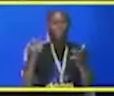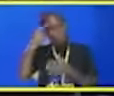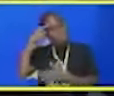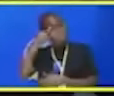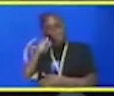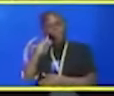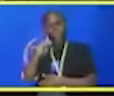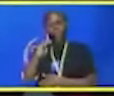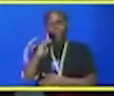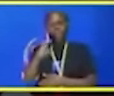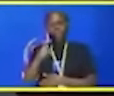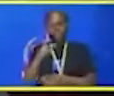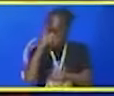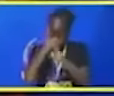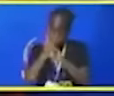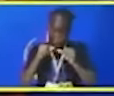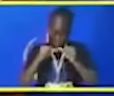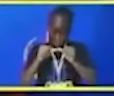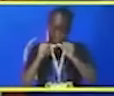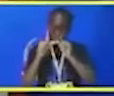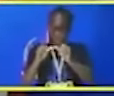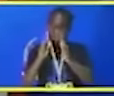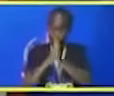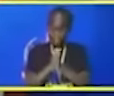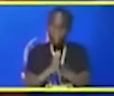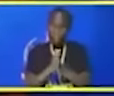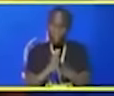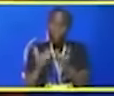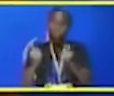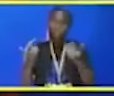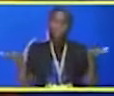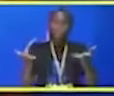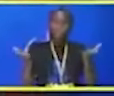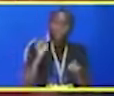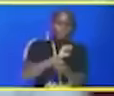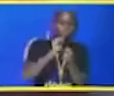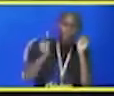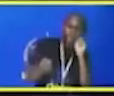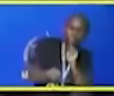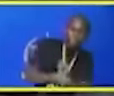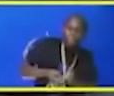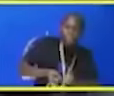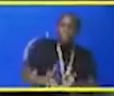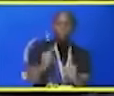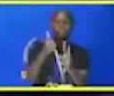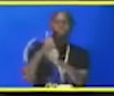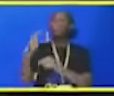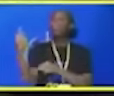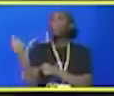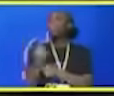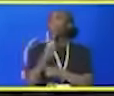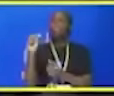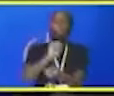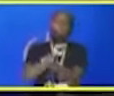you. Just pray. Come and change the way that you